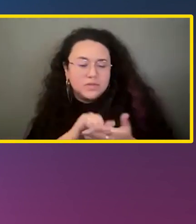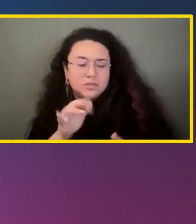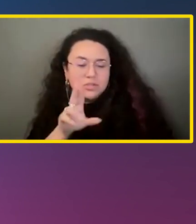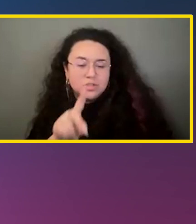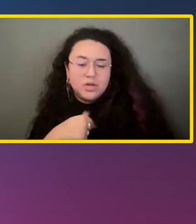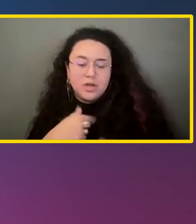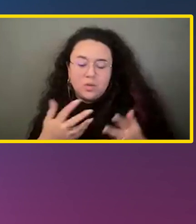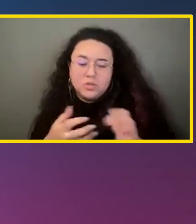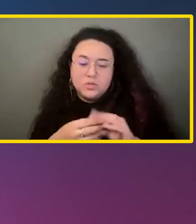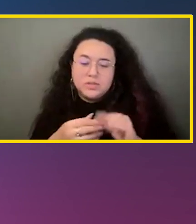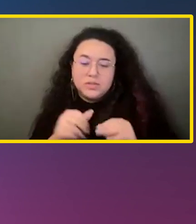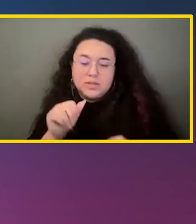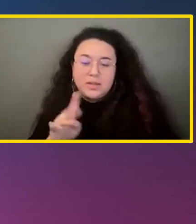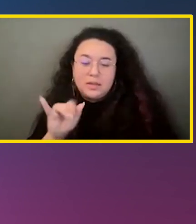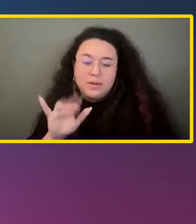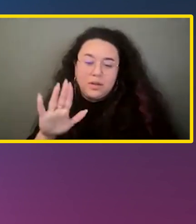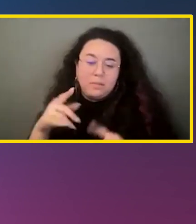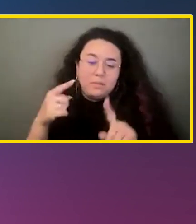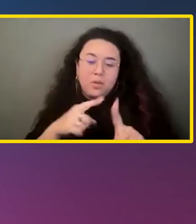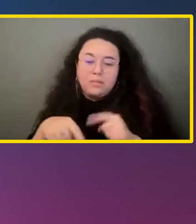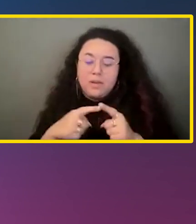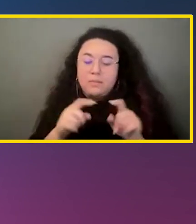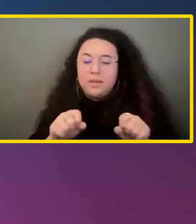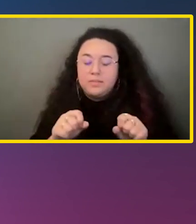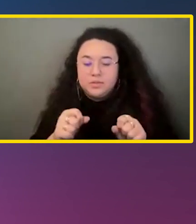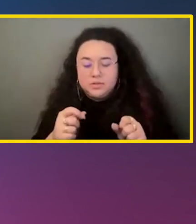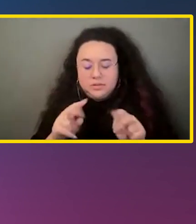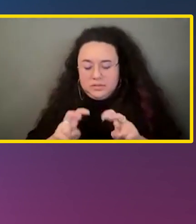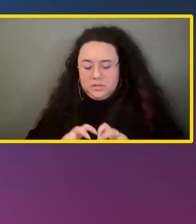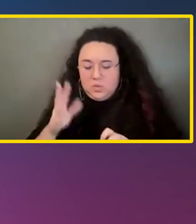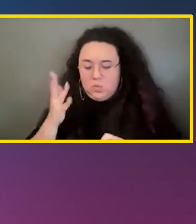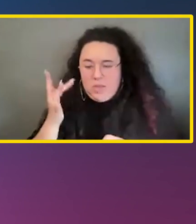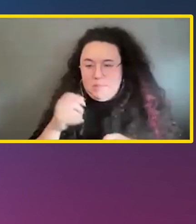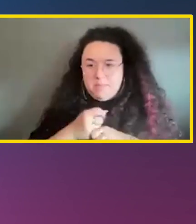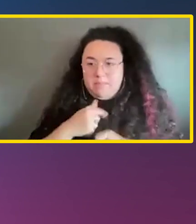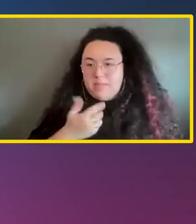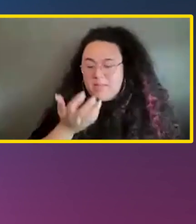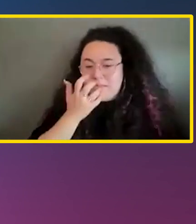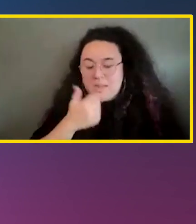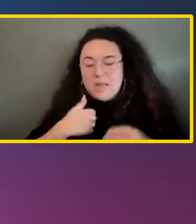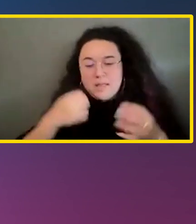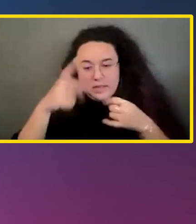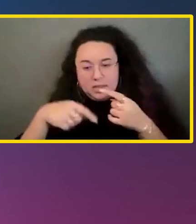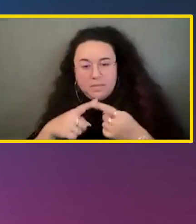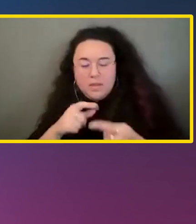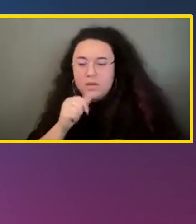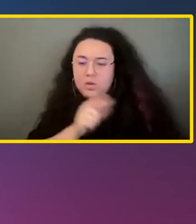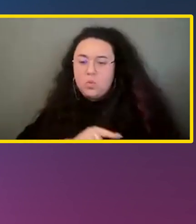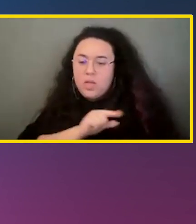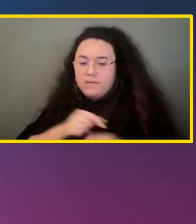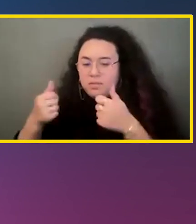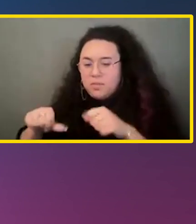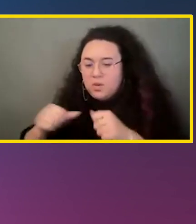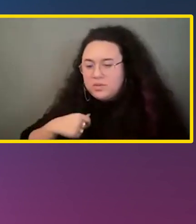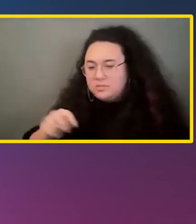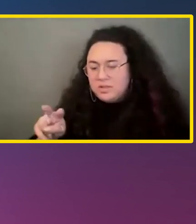going to say, Amity's point about being able to reflect on why something made me angry It made me reflect on the unqualified post and